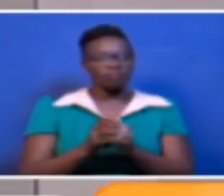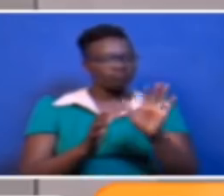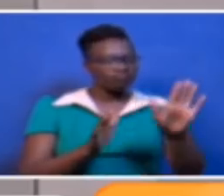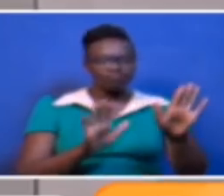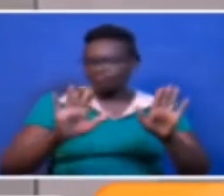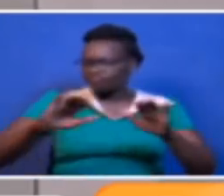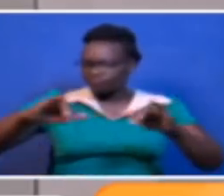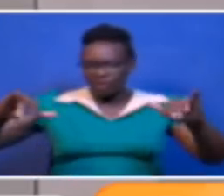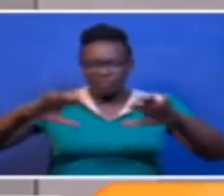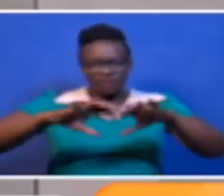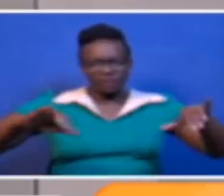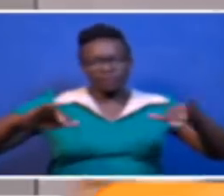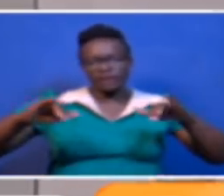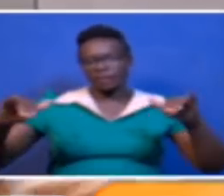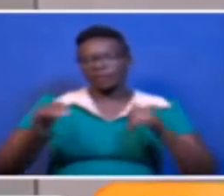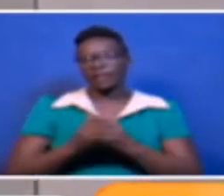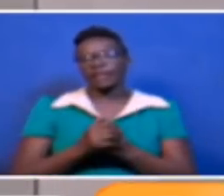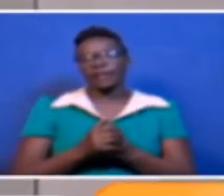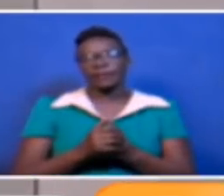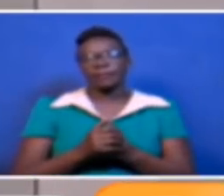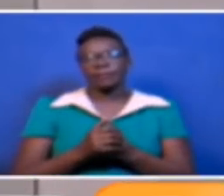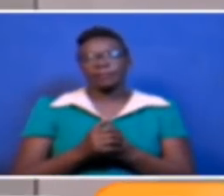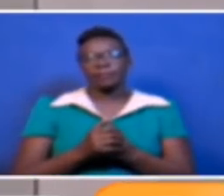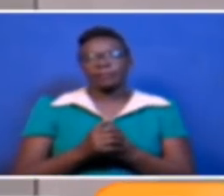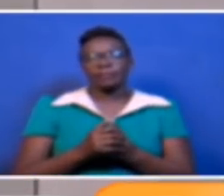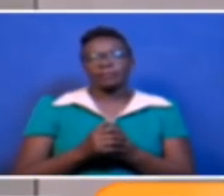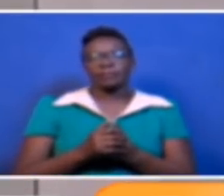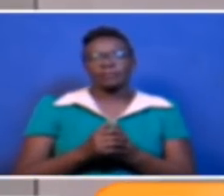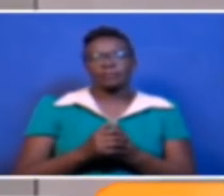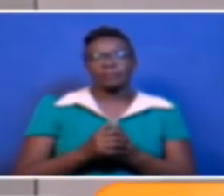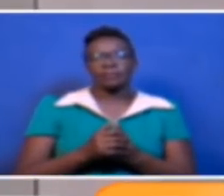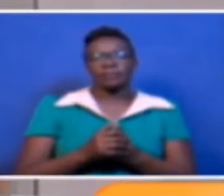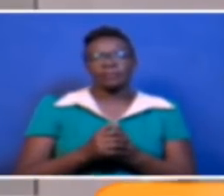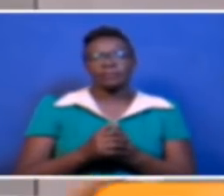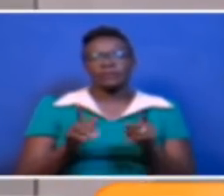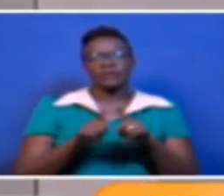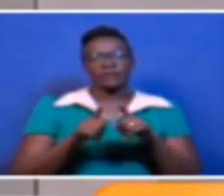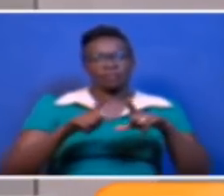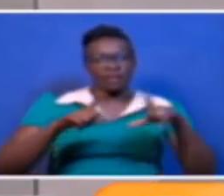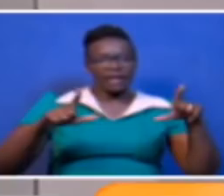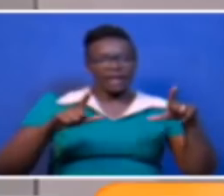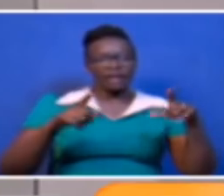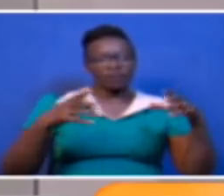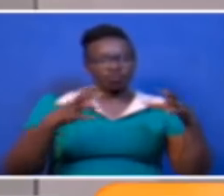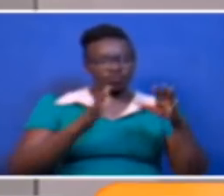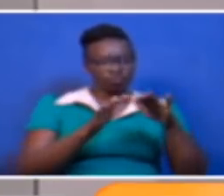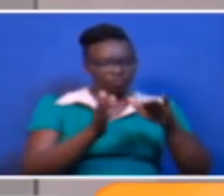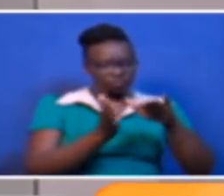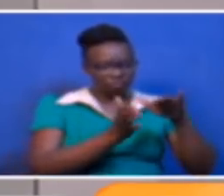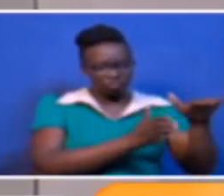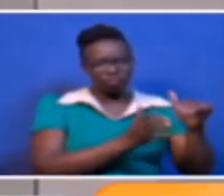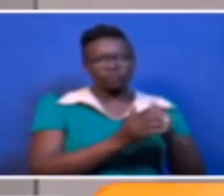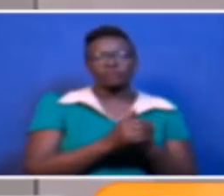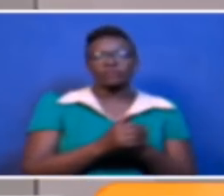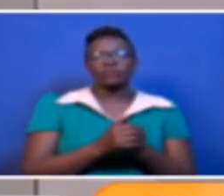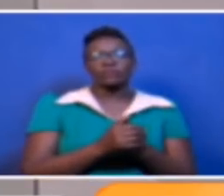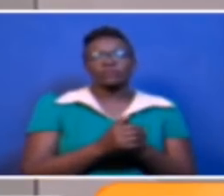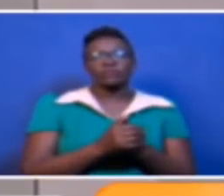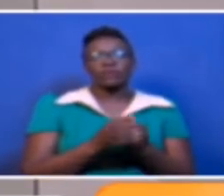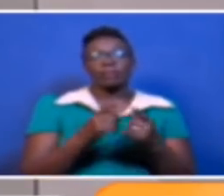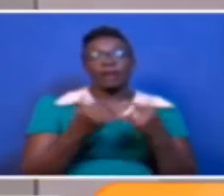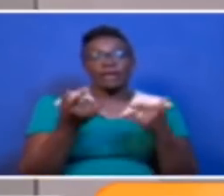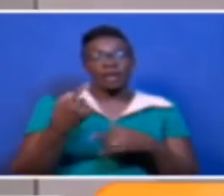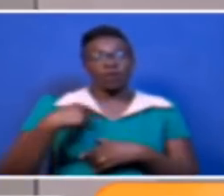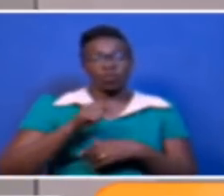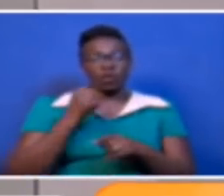law enforcement agencies, like if you go to the port, they work on their own, the land borders, Namanga, Busia, they work on their own. And currently we work